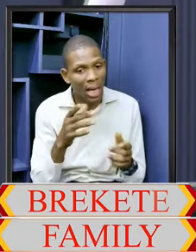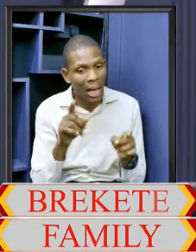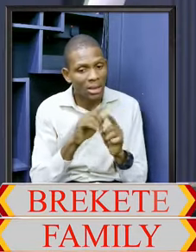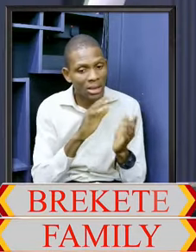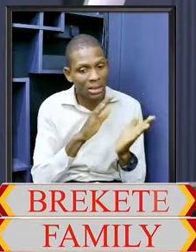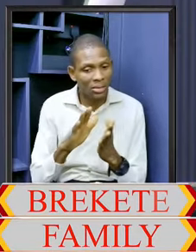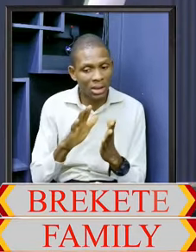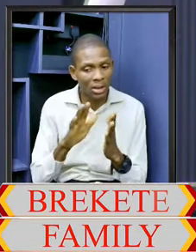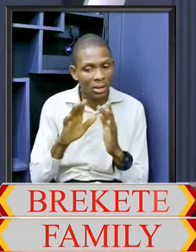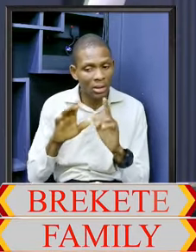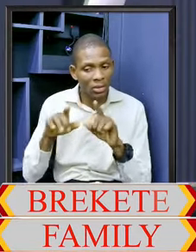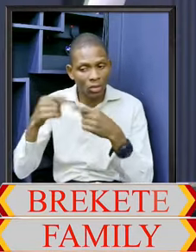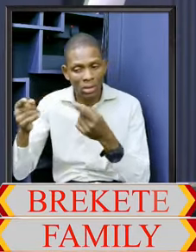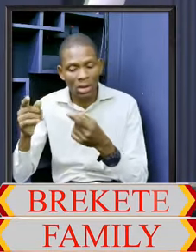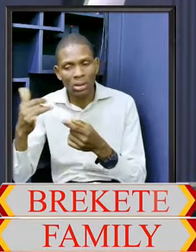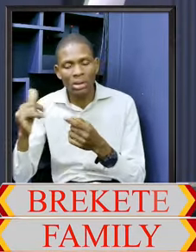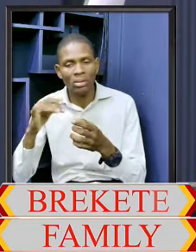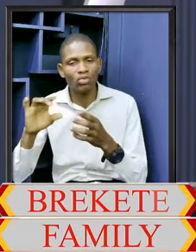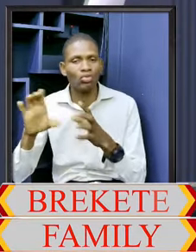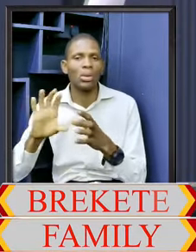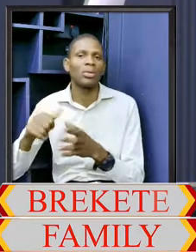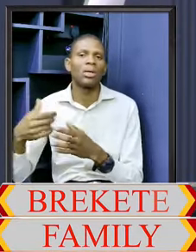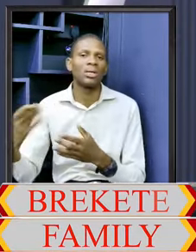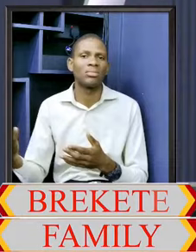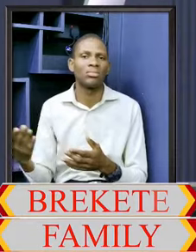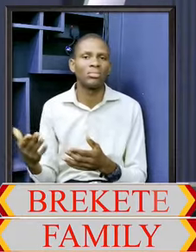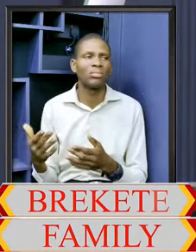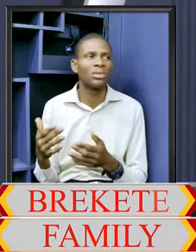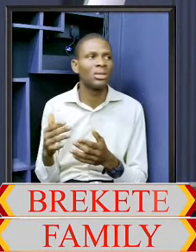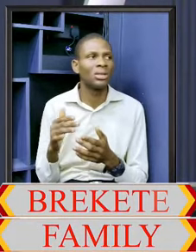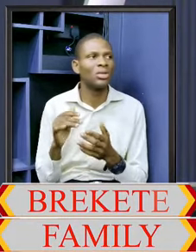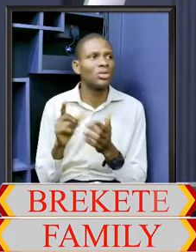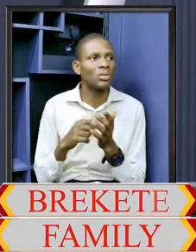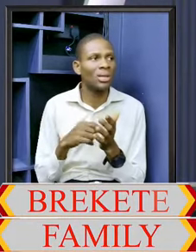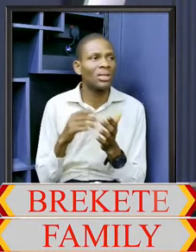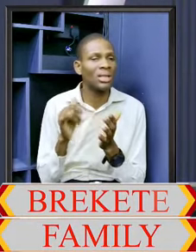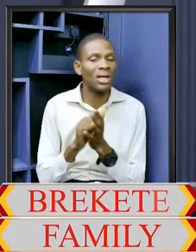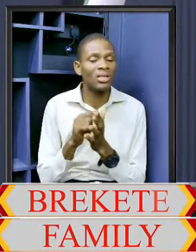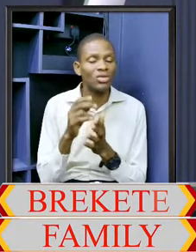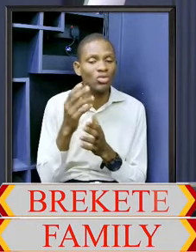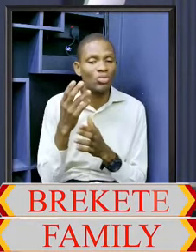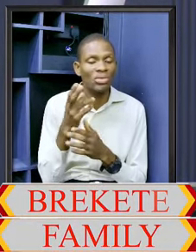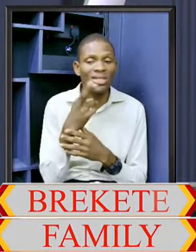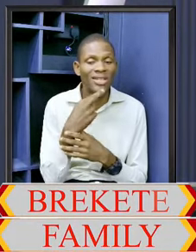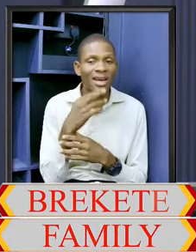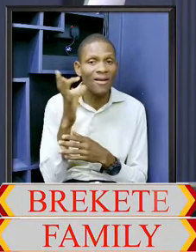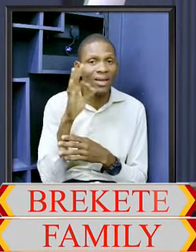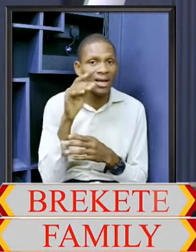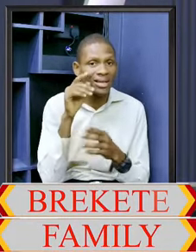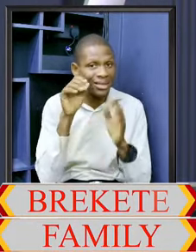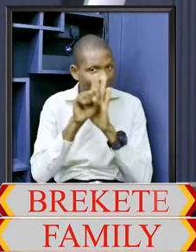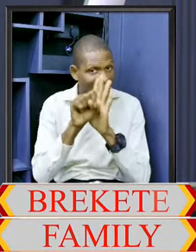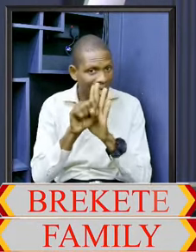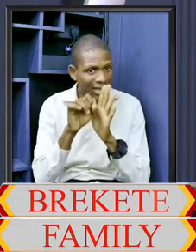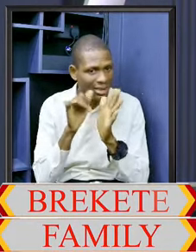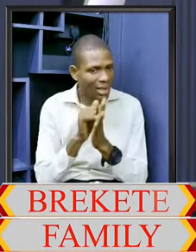they come out, they begin do another thing. And sometimes now one of those red flags where we they talk, say once you see them, no play